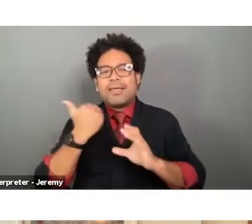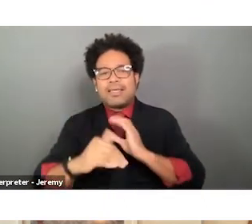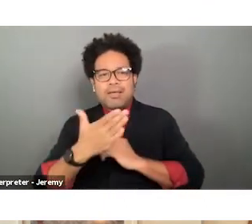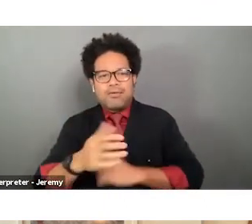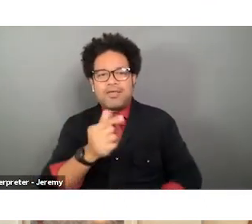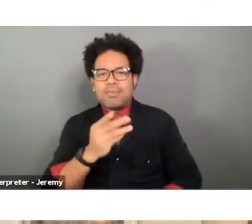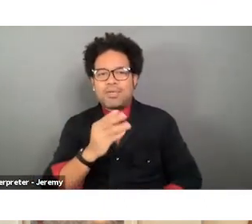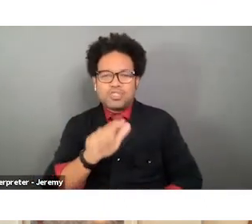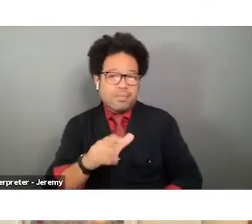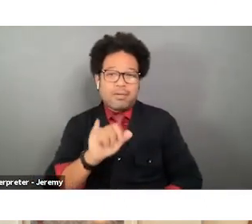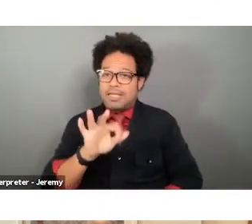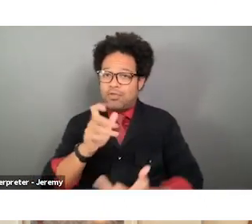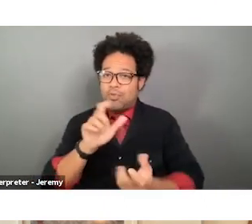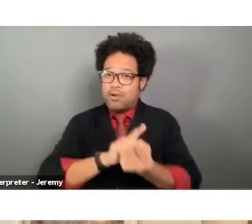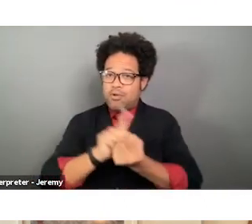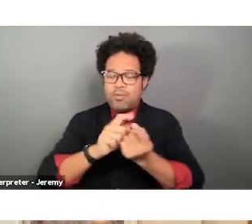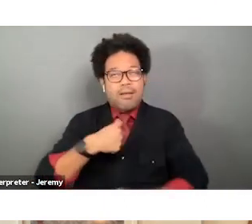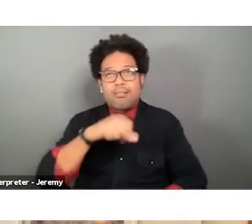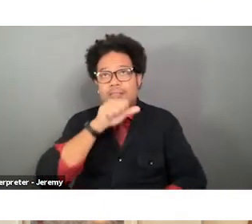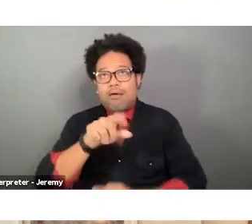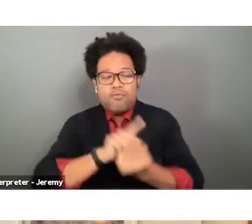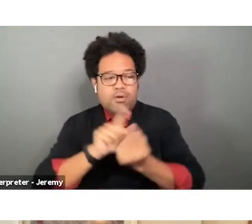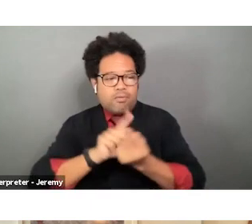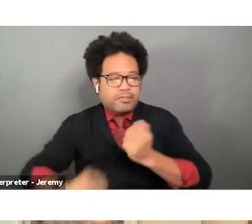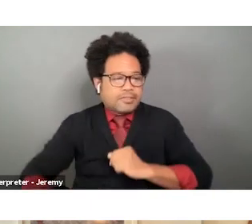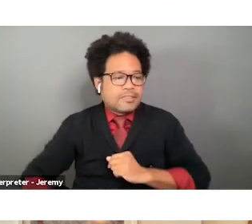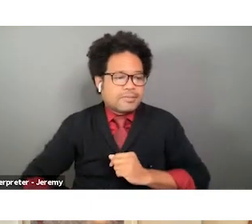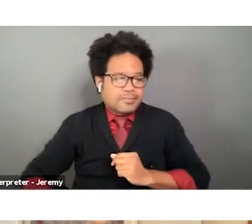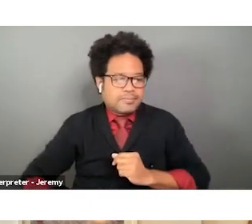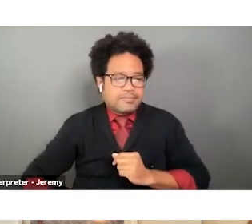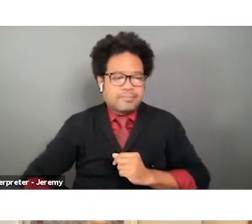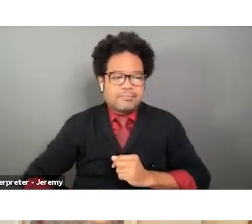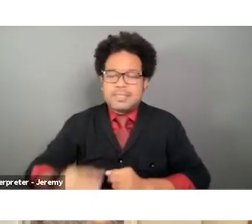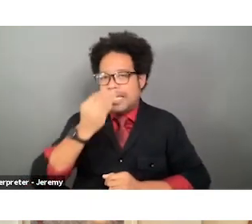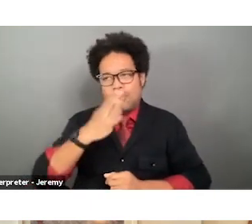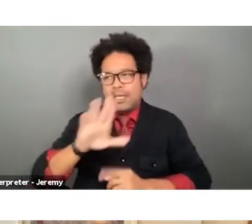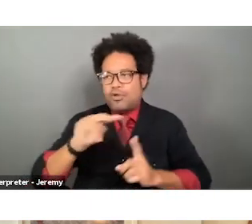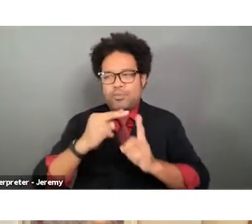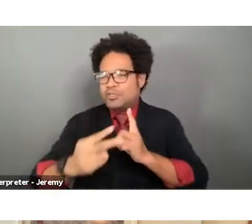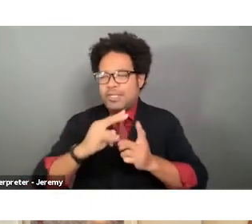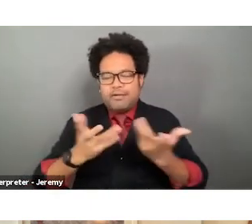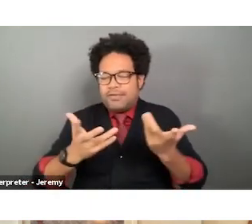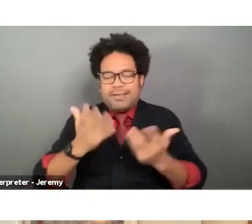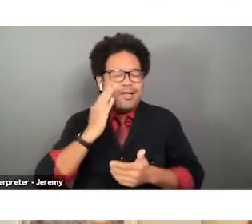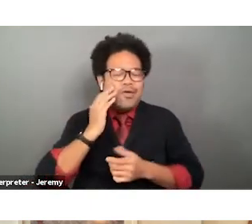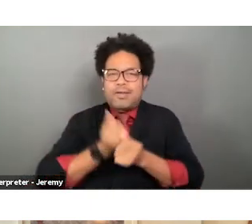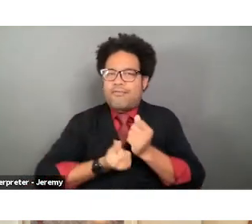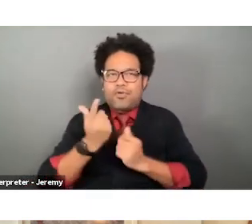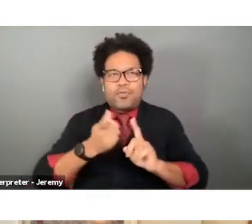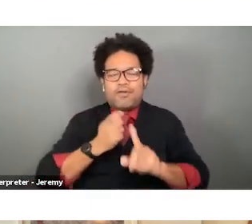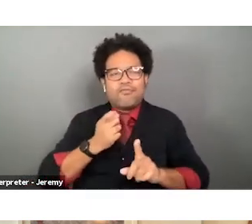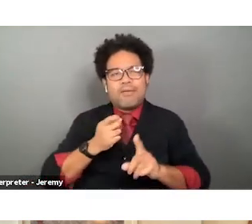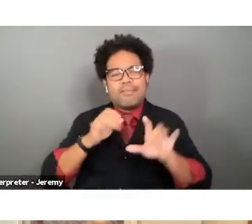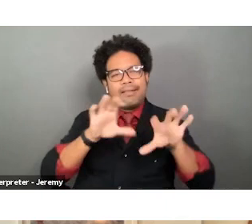ever want a one-on-one, I actually love one-on-ones. I don't care where you're coming from. Like, I know everyone, especially folks from the